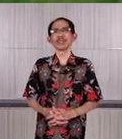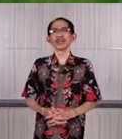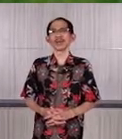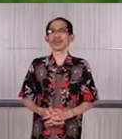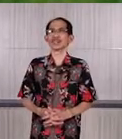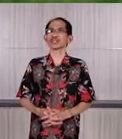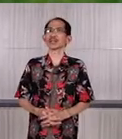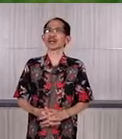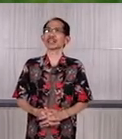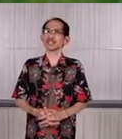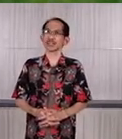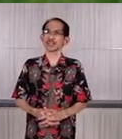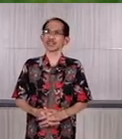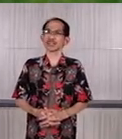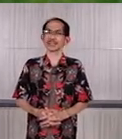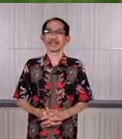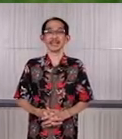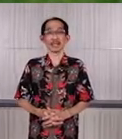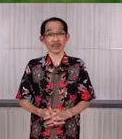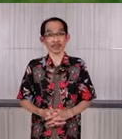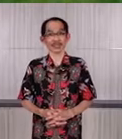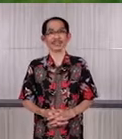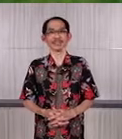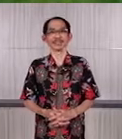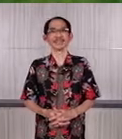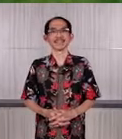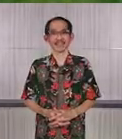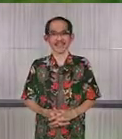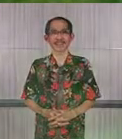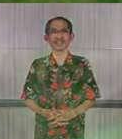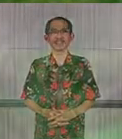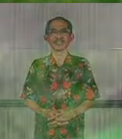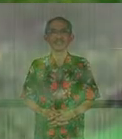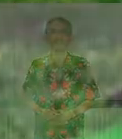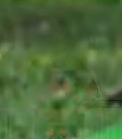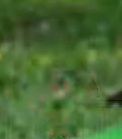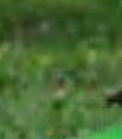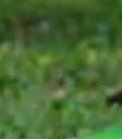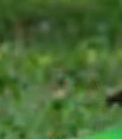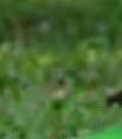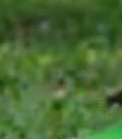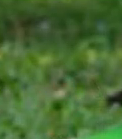spiritual contextualization in Indonesian culture.